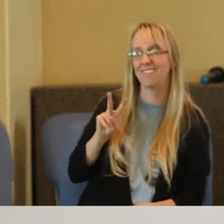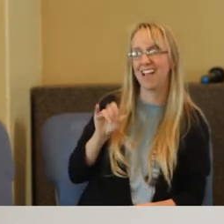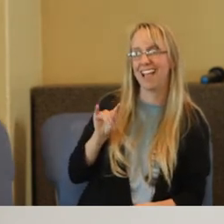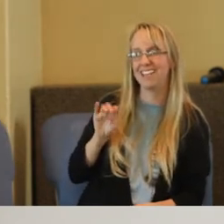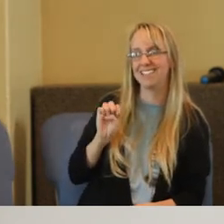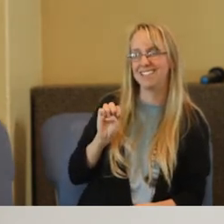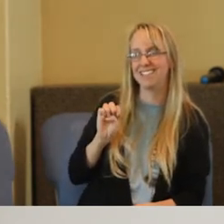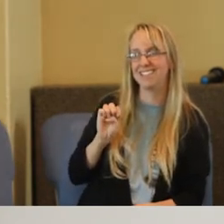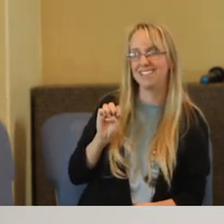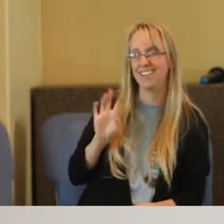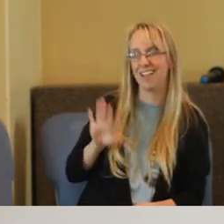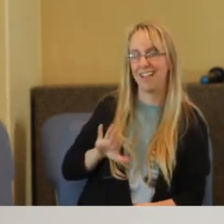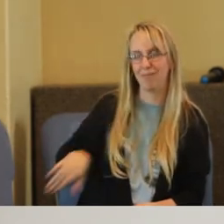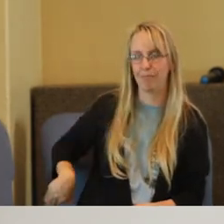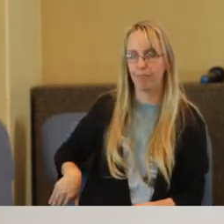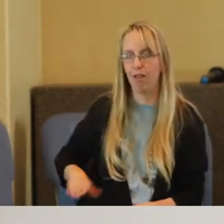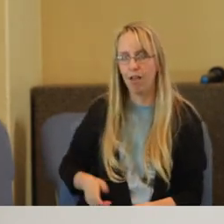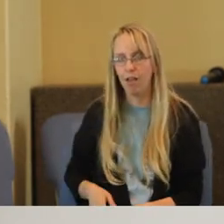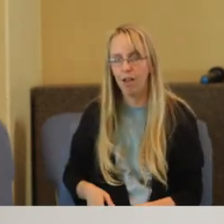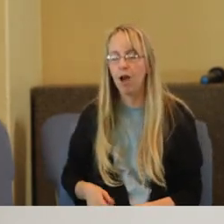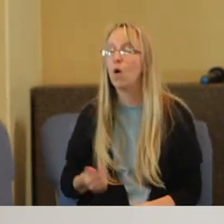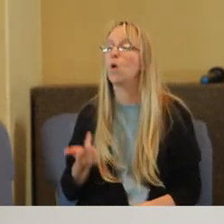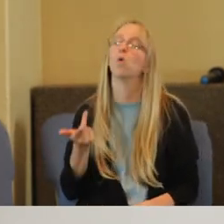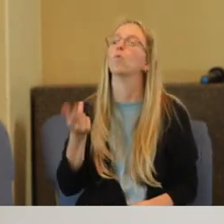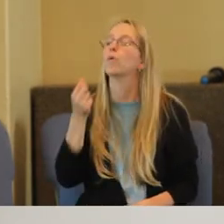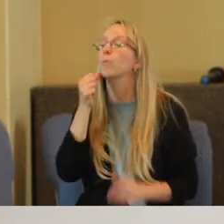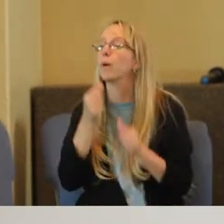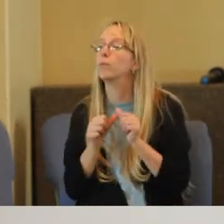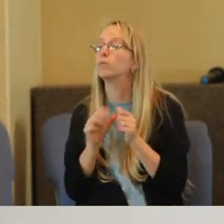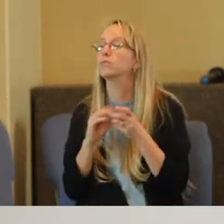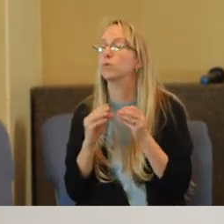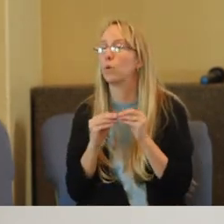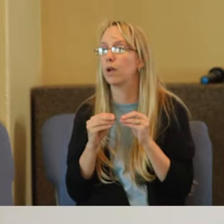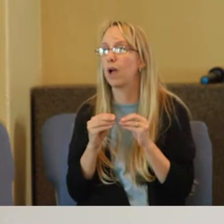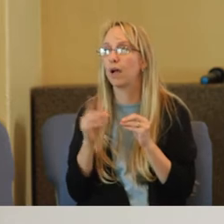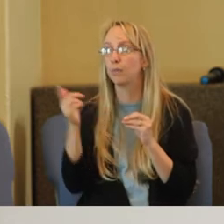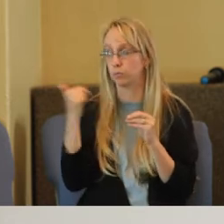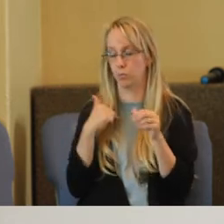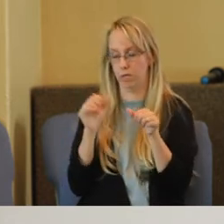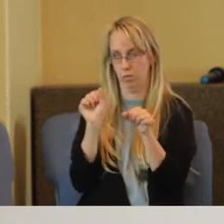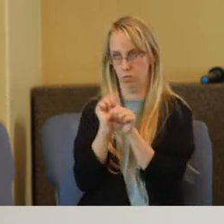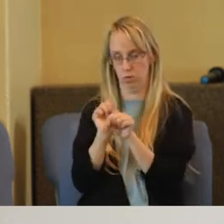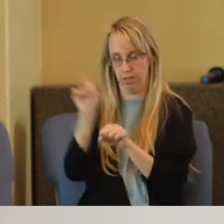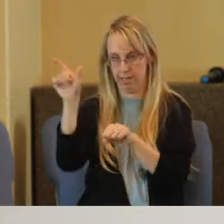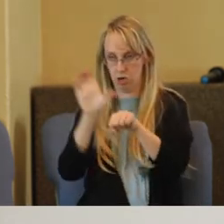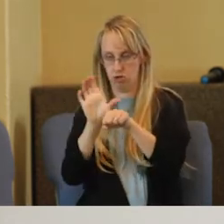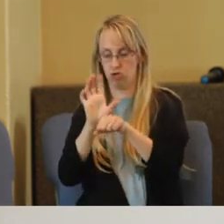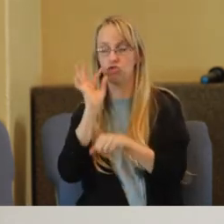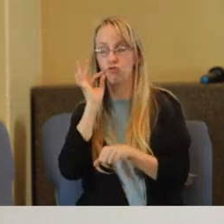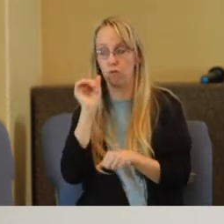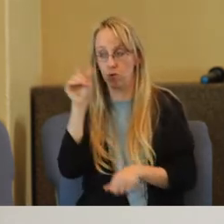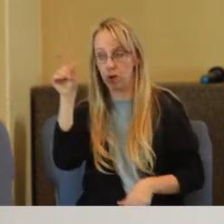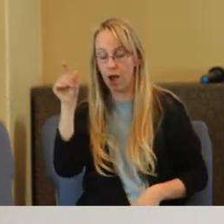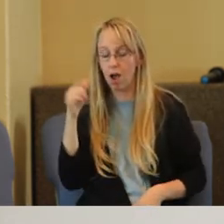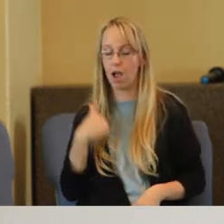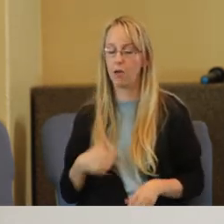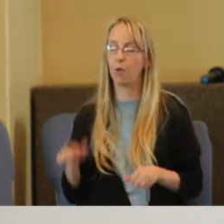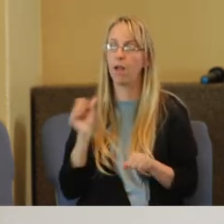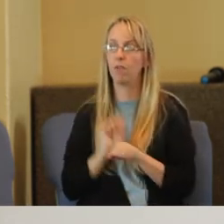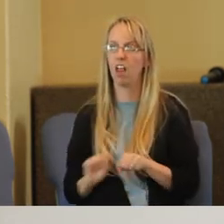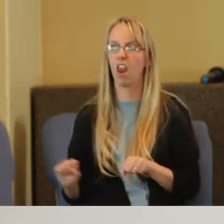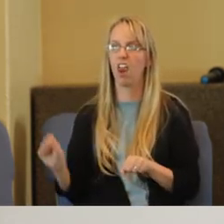story about us working with the church in Fruta, and I'm going to tell you, we have worked our tails